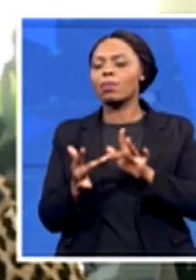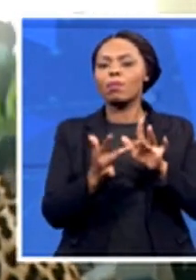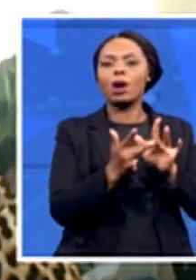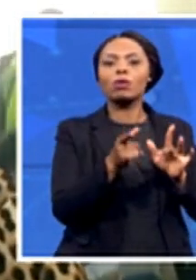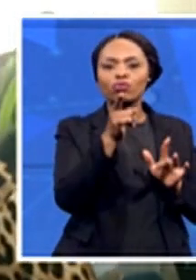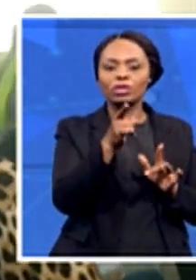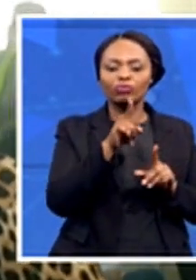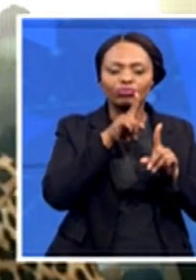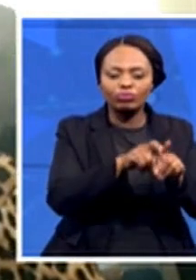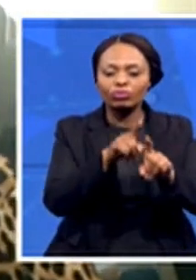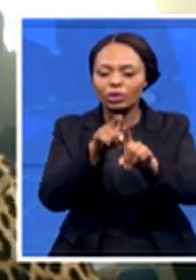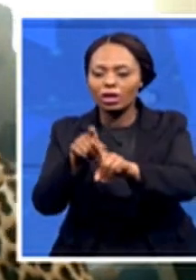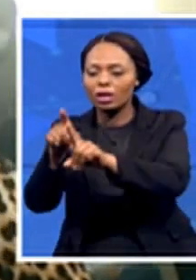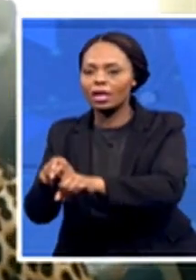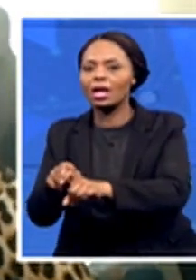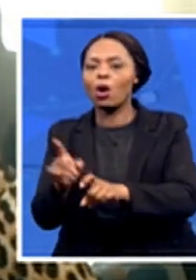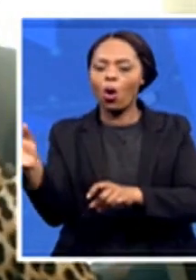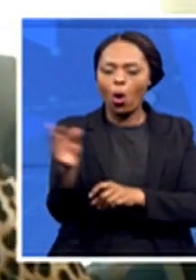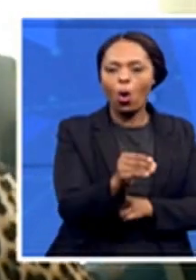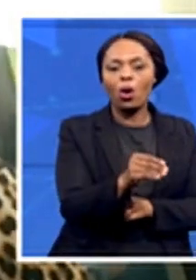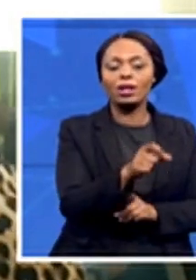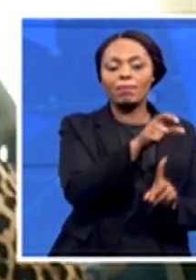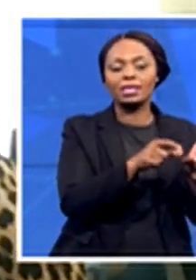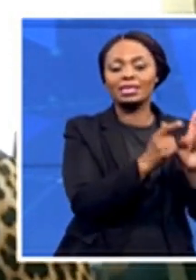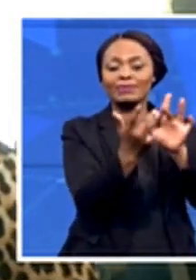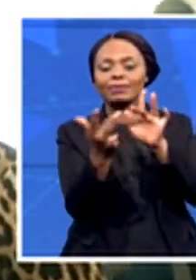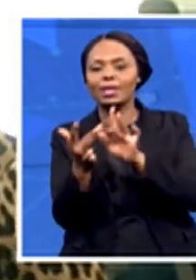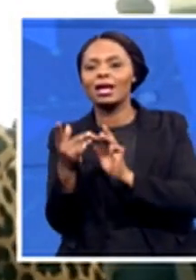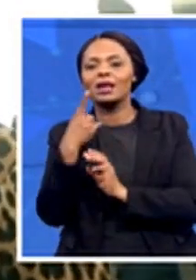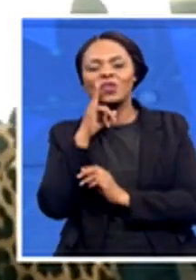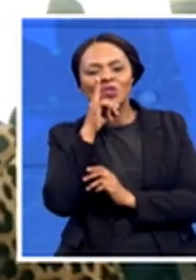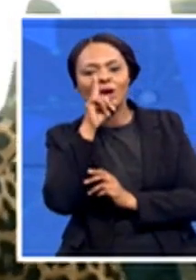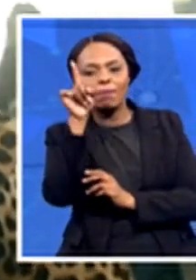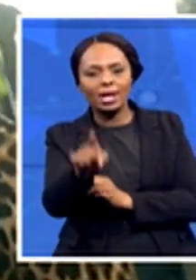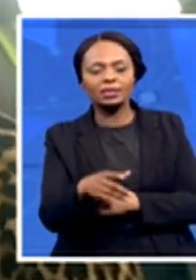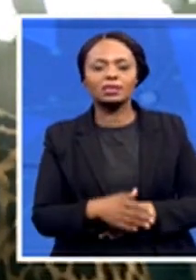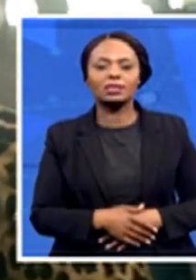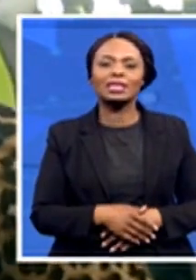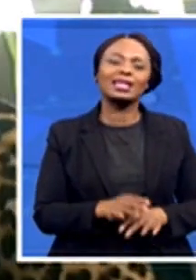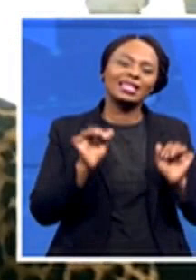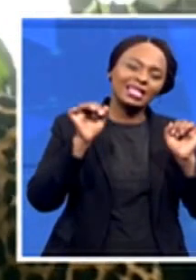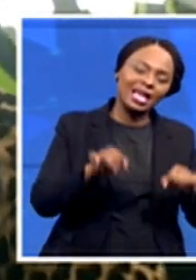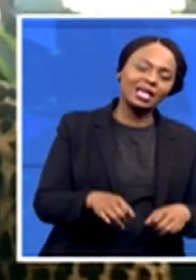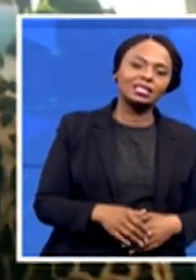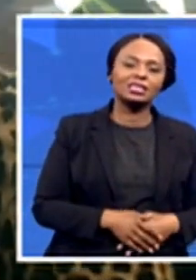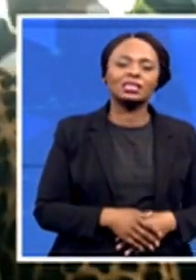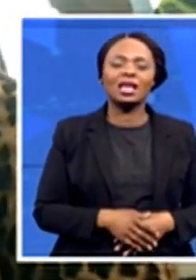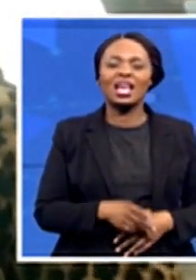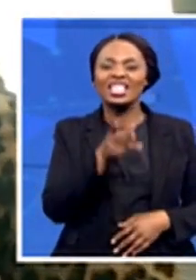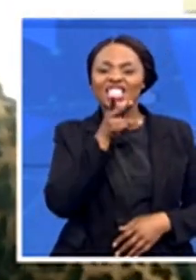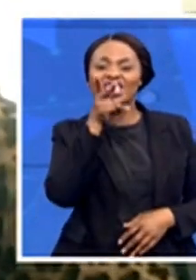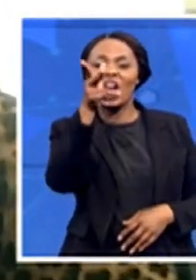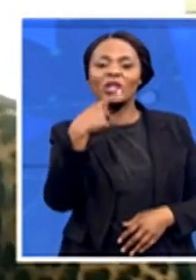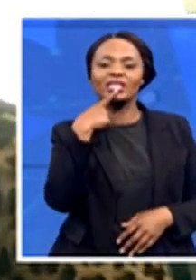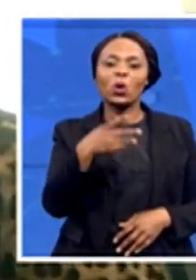were successful, because when you look at the numbers, even though we can't we can't shout and say we are out of the wood, but